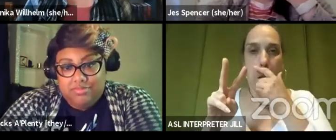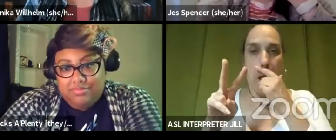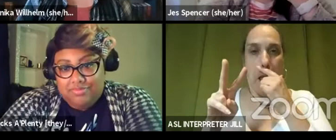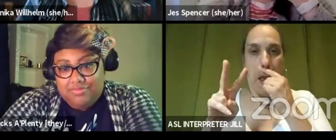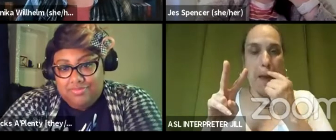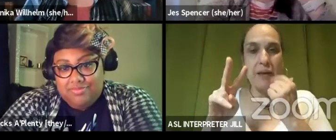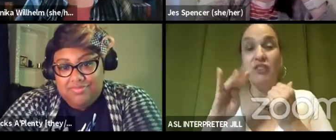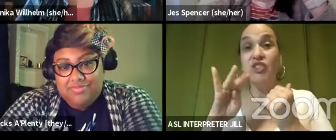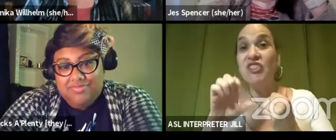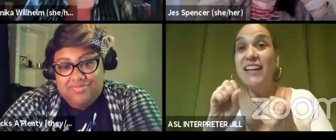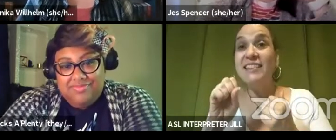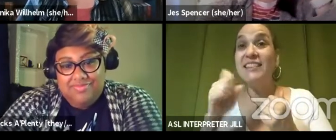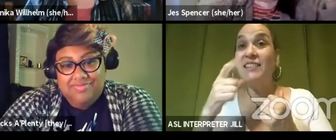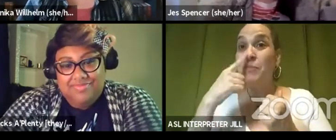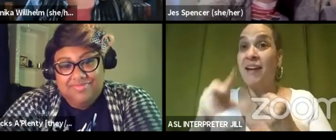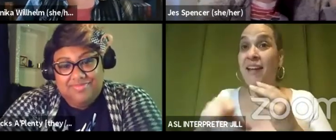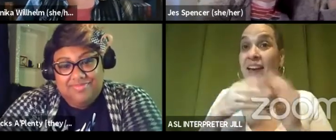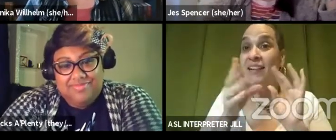Yeah.